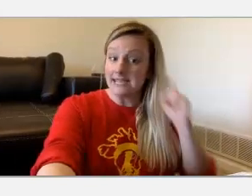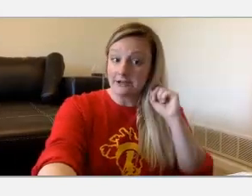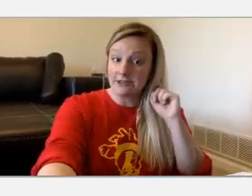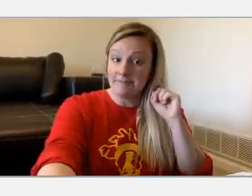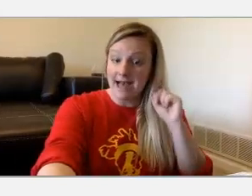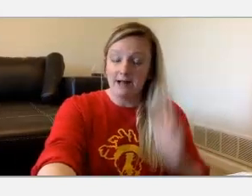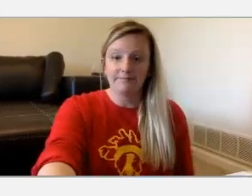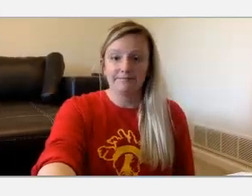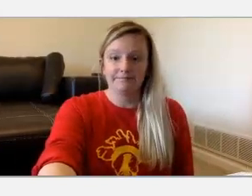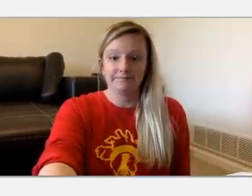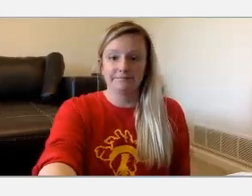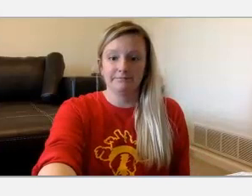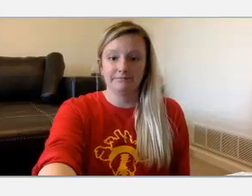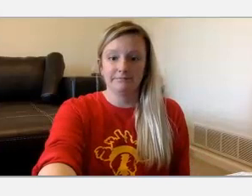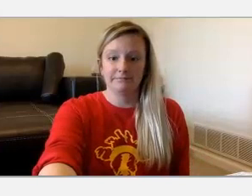I hear the bell.